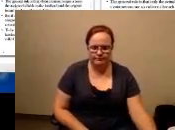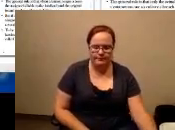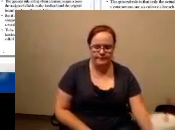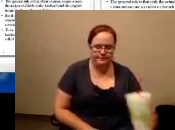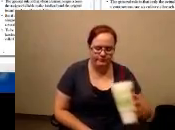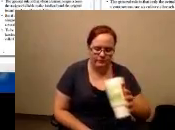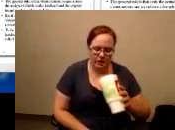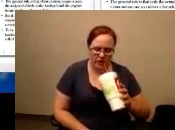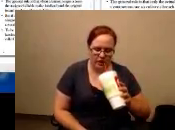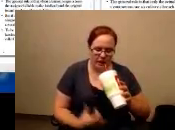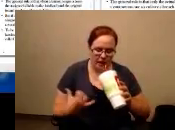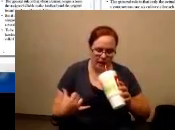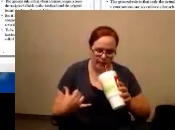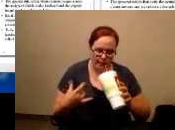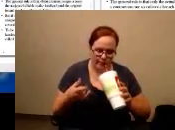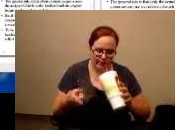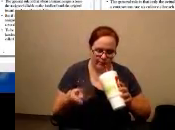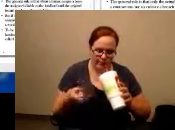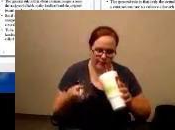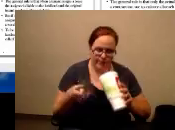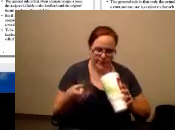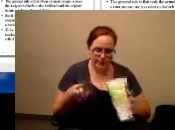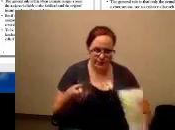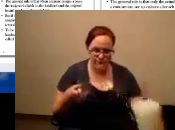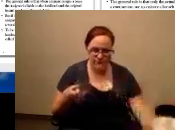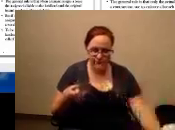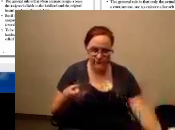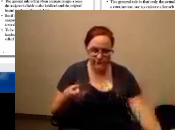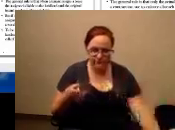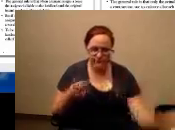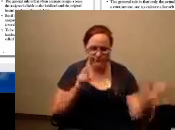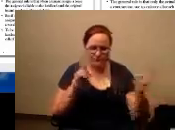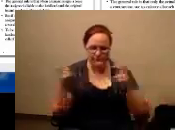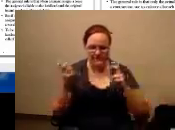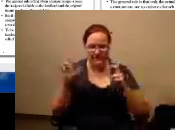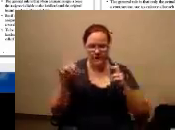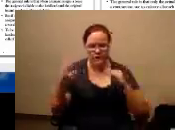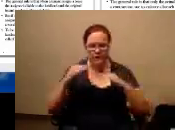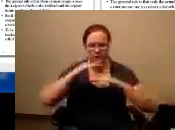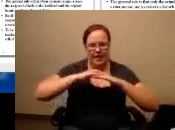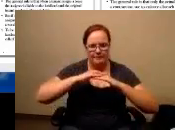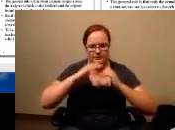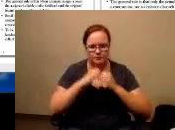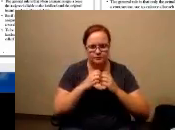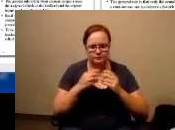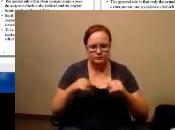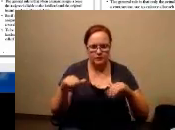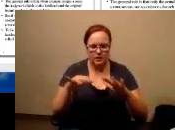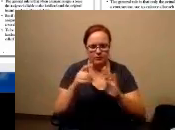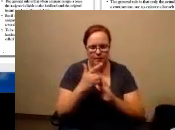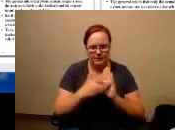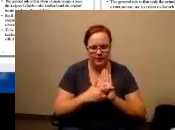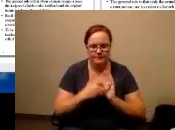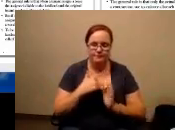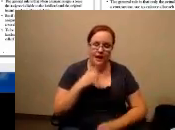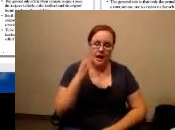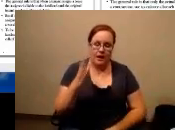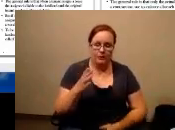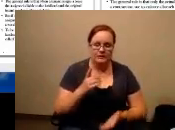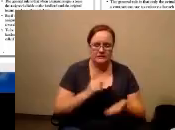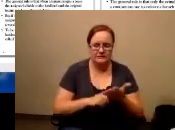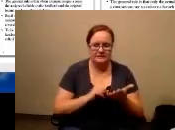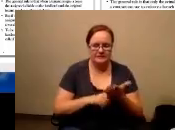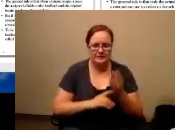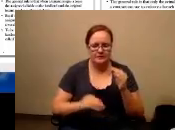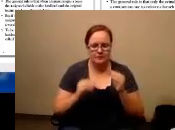Now, this is a topic that overlaps with property law, and I will undoubtedly talk a little